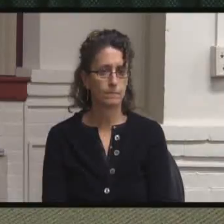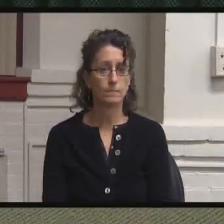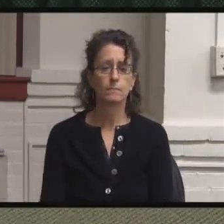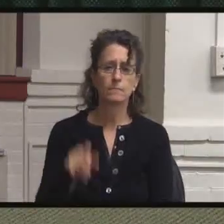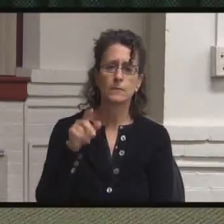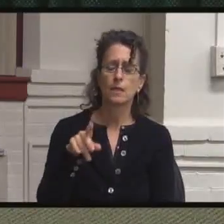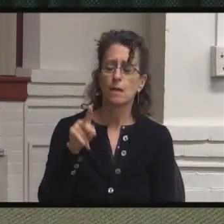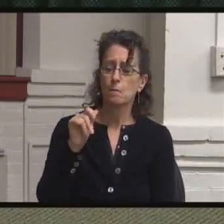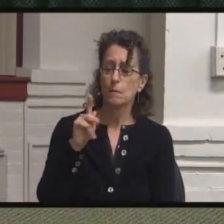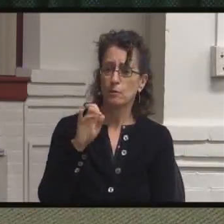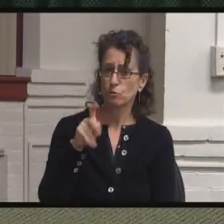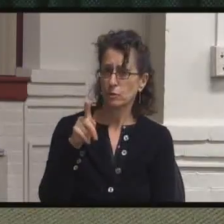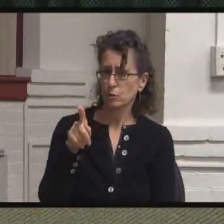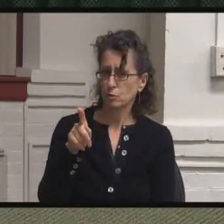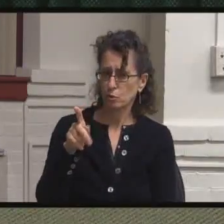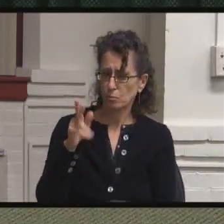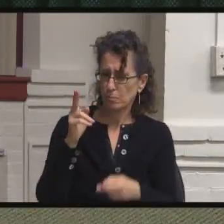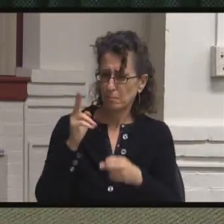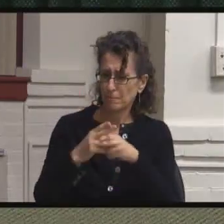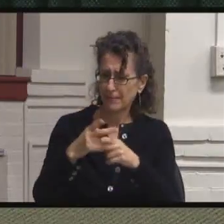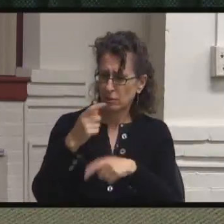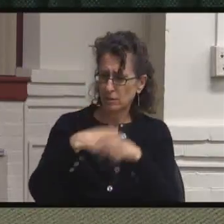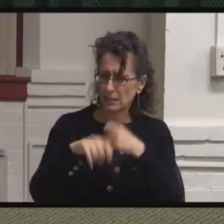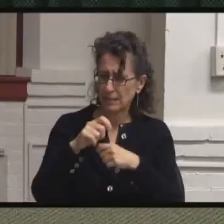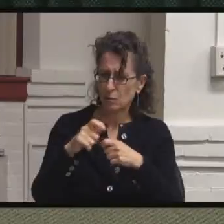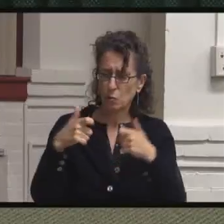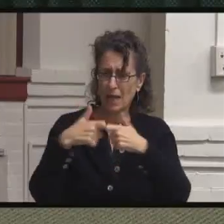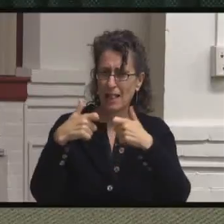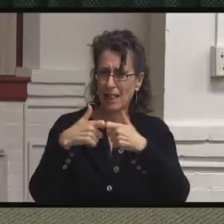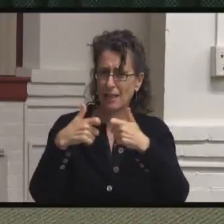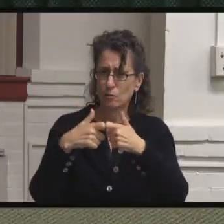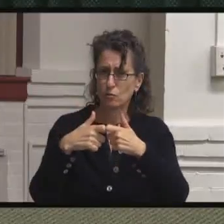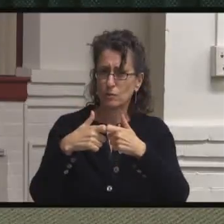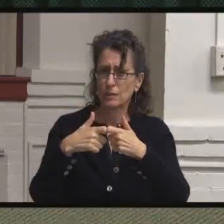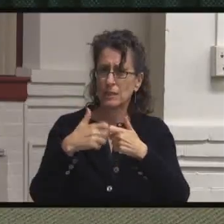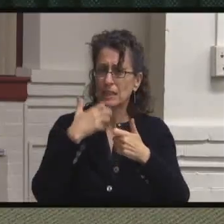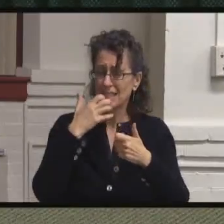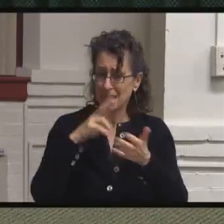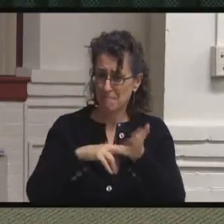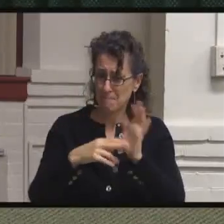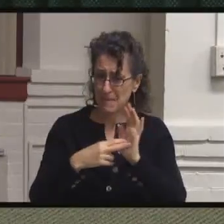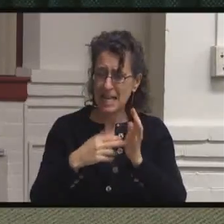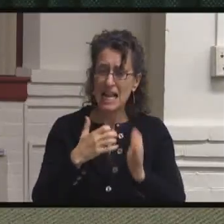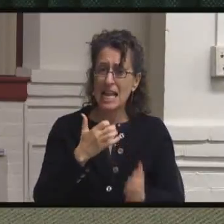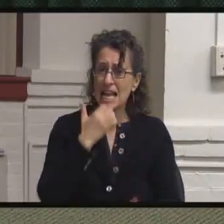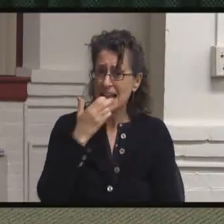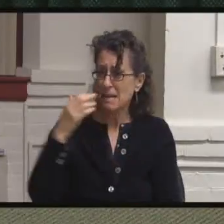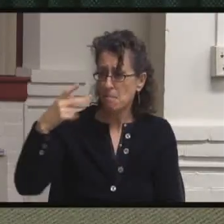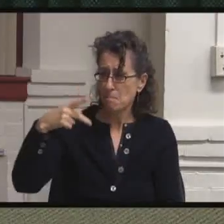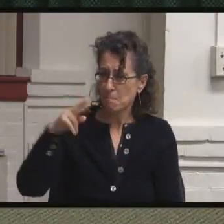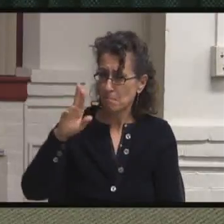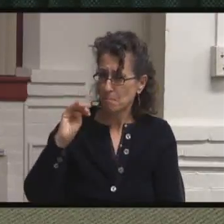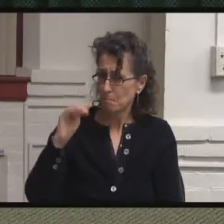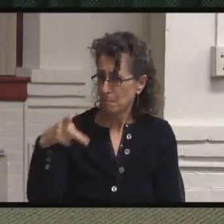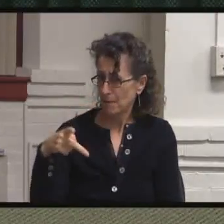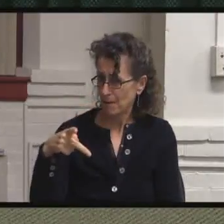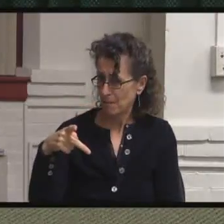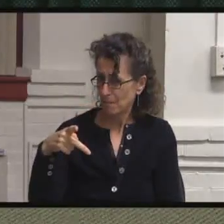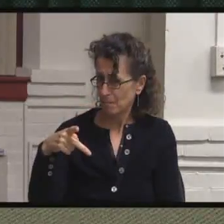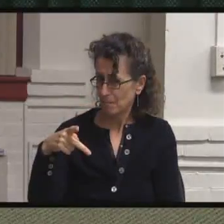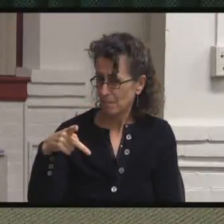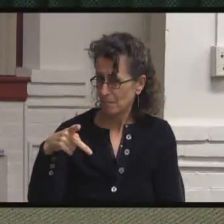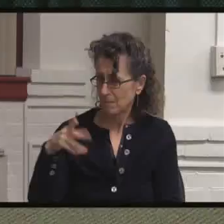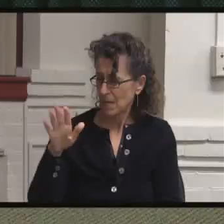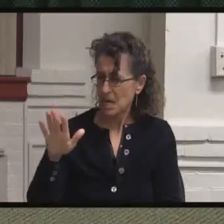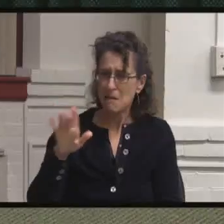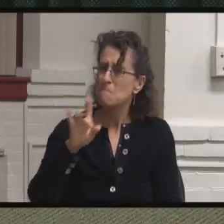electric heat, and by that you mean heat pumps, air-to-air heat pumps or something. You mentioned wood or electric. You're not